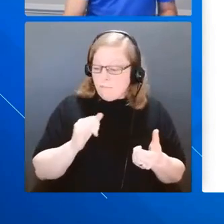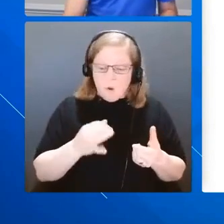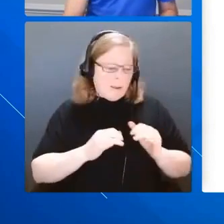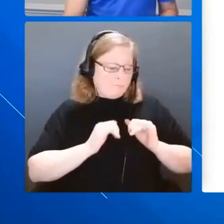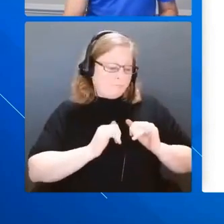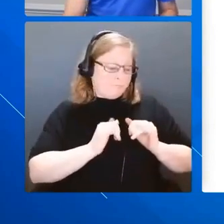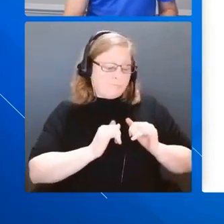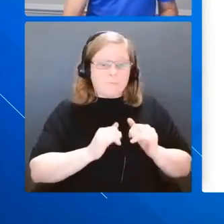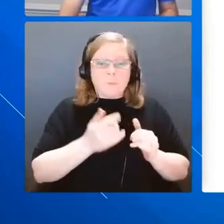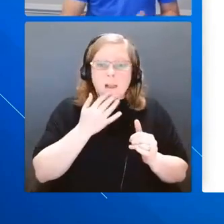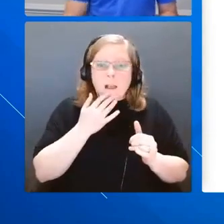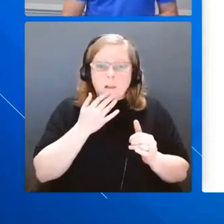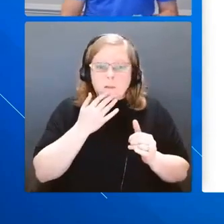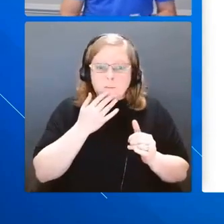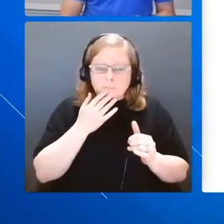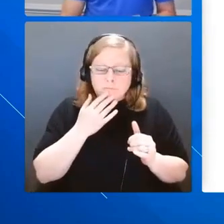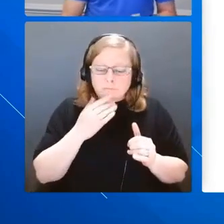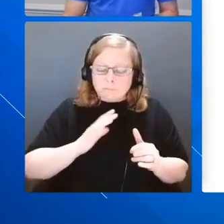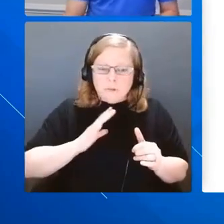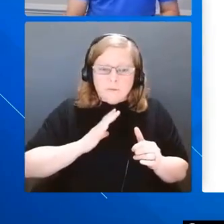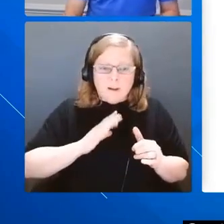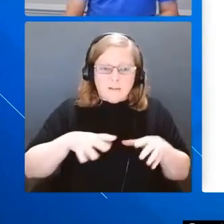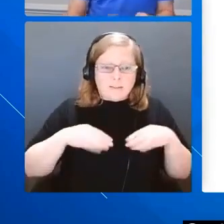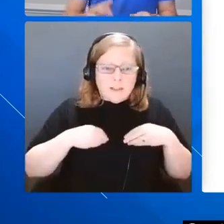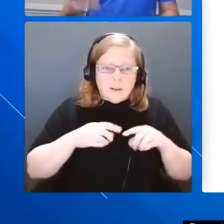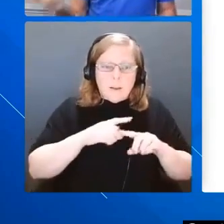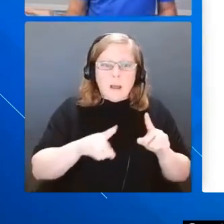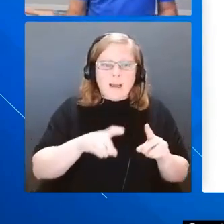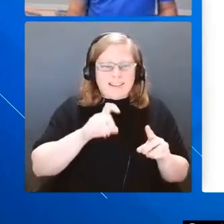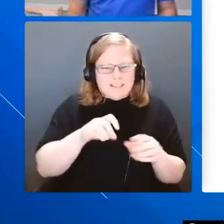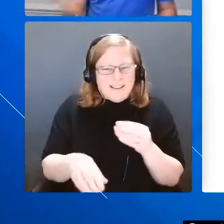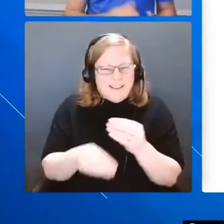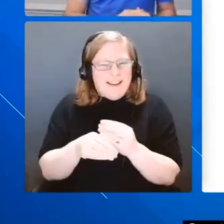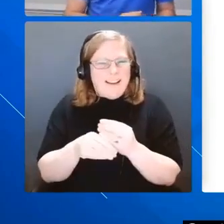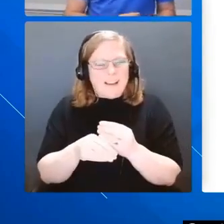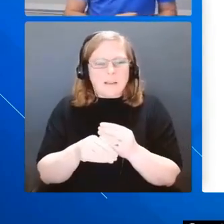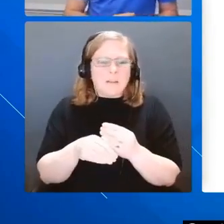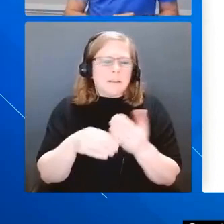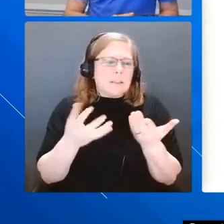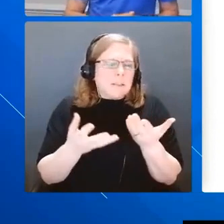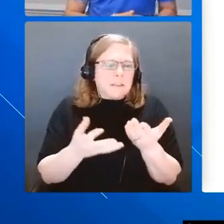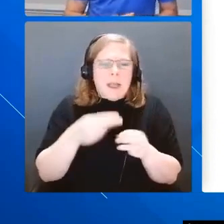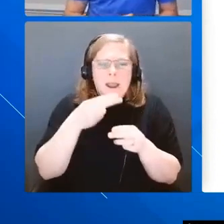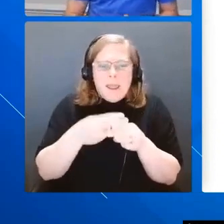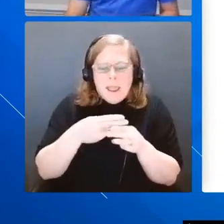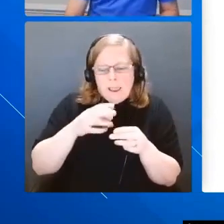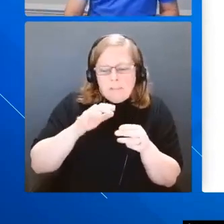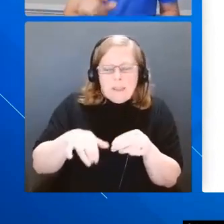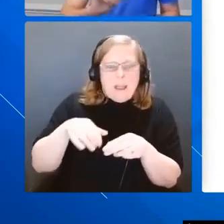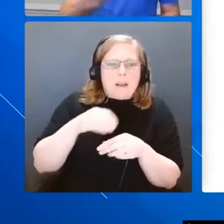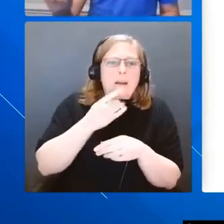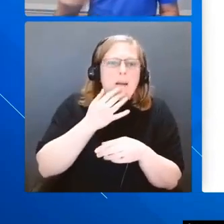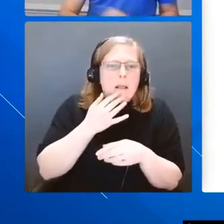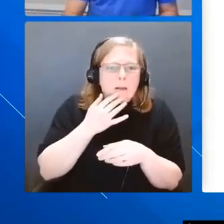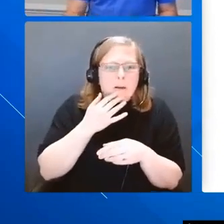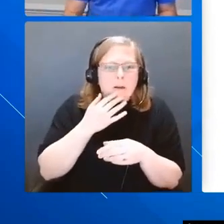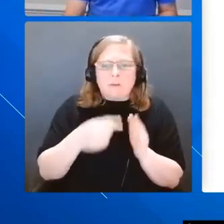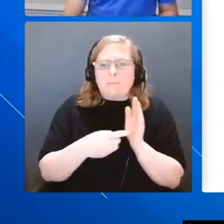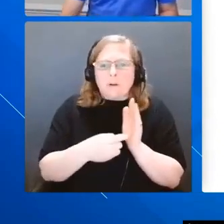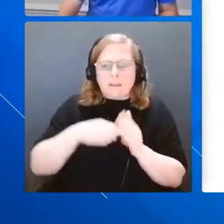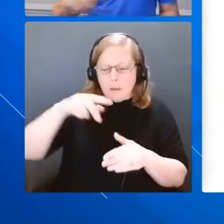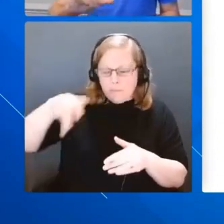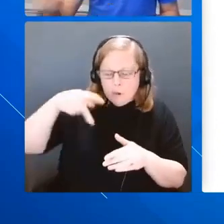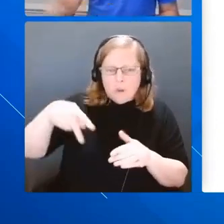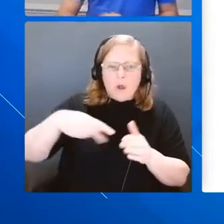Color's fine, but just not color. So in this case, you can put it on the front, you can put it on the back, but in this case, we did the word purple. You're the